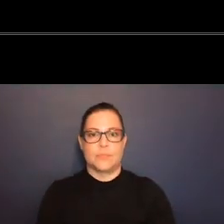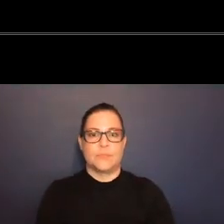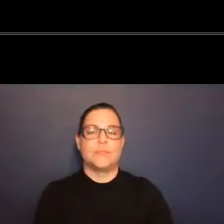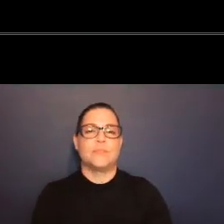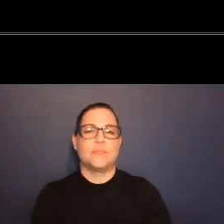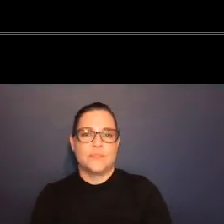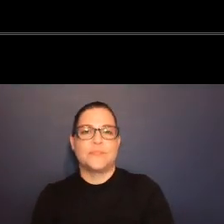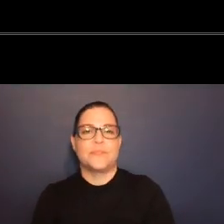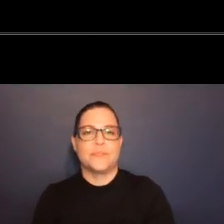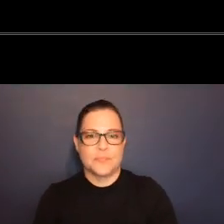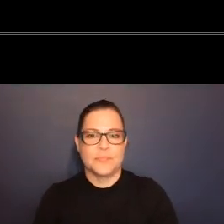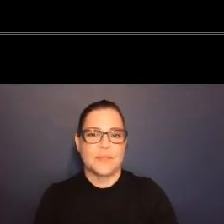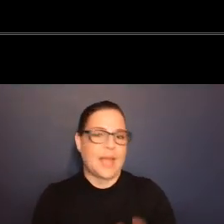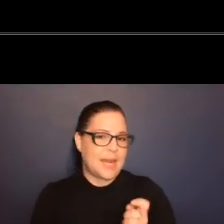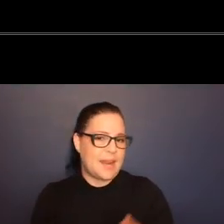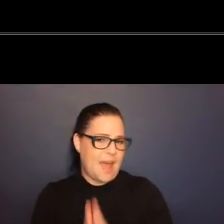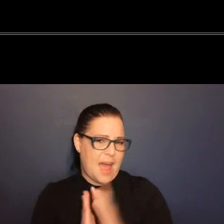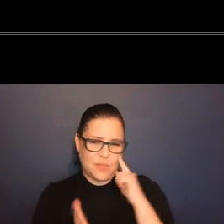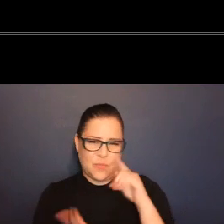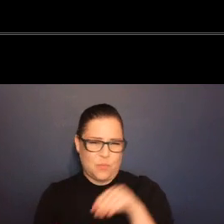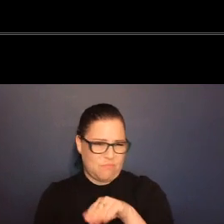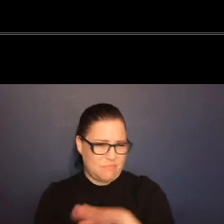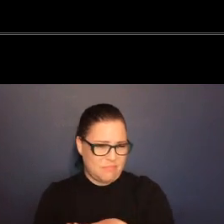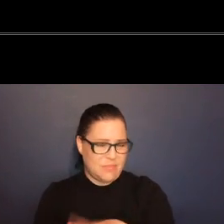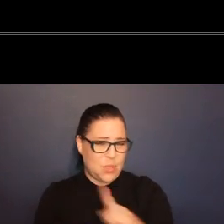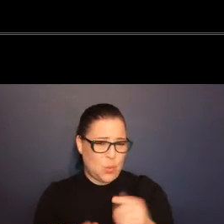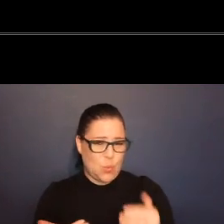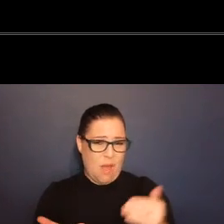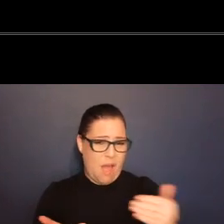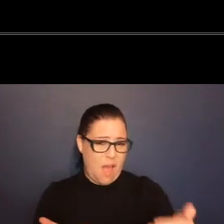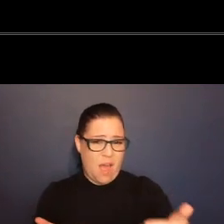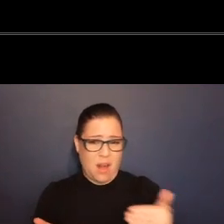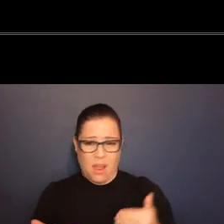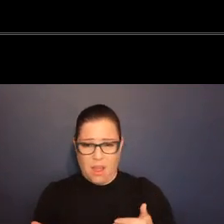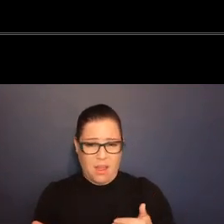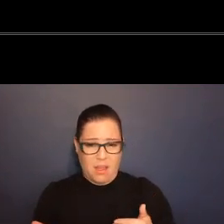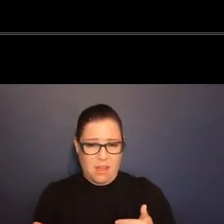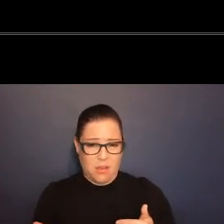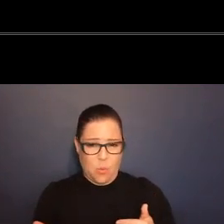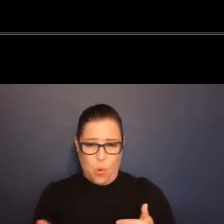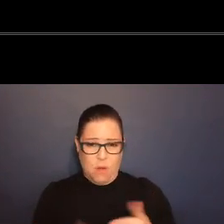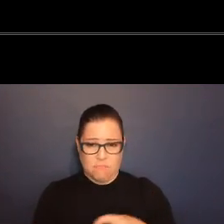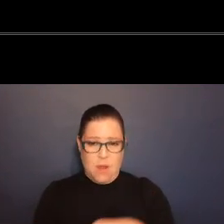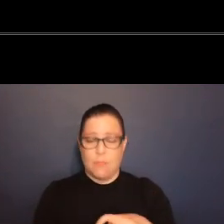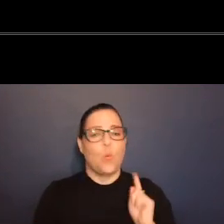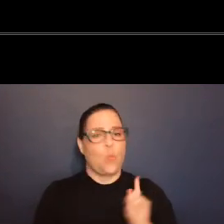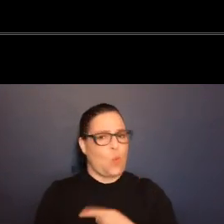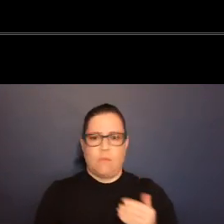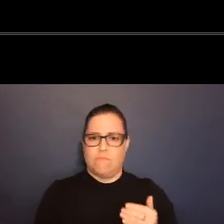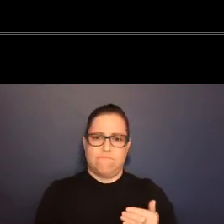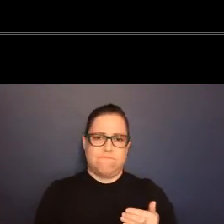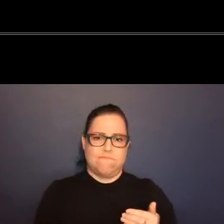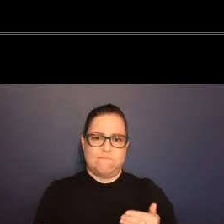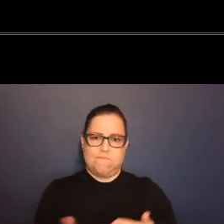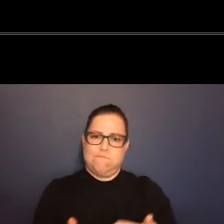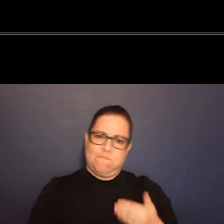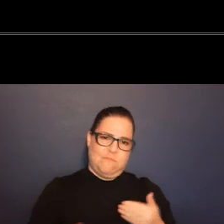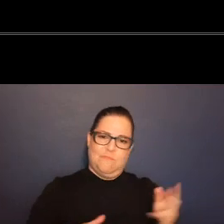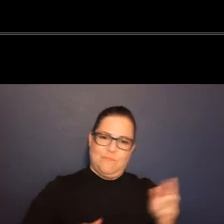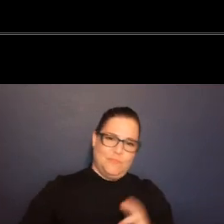I need to ask it for the record. Are you ahead of schedule, on schedule, or behind schedule? We are way ahead of schedule.